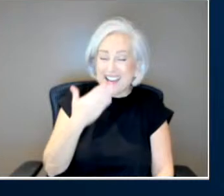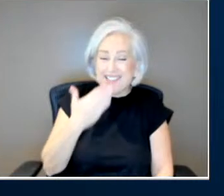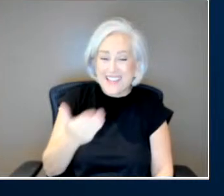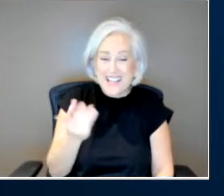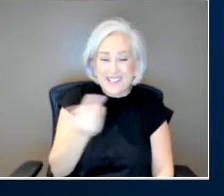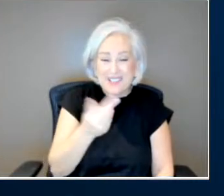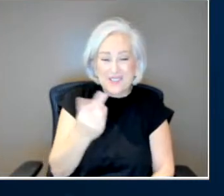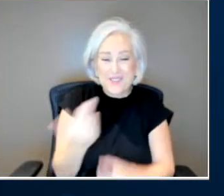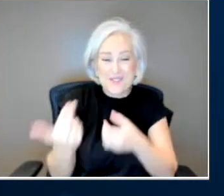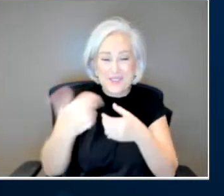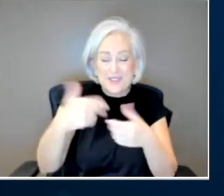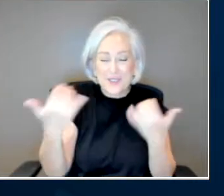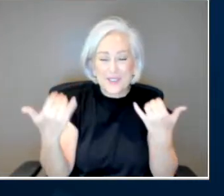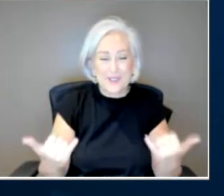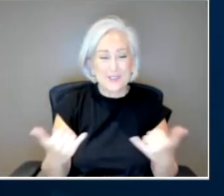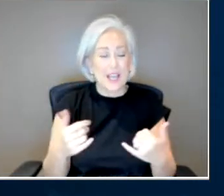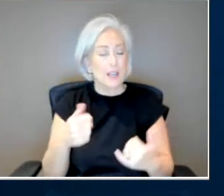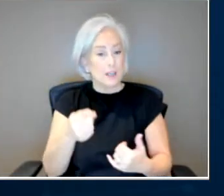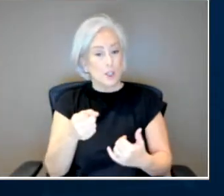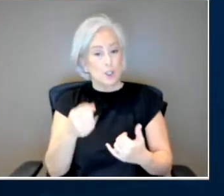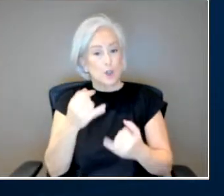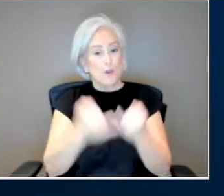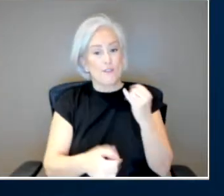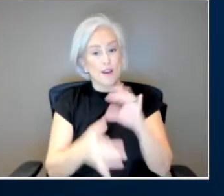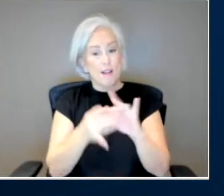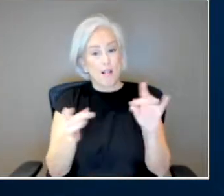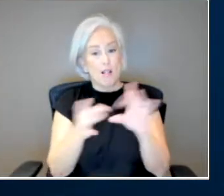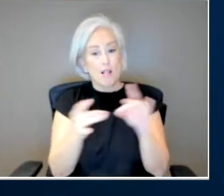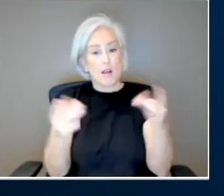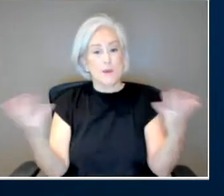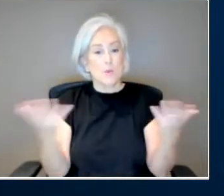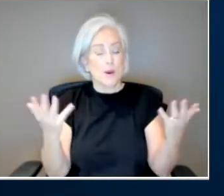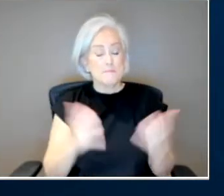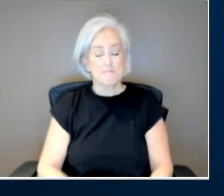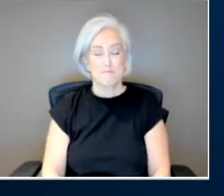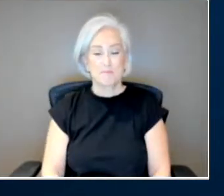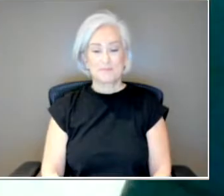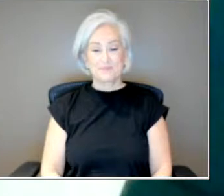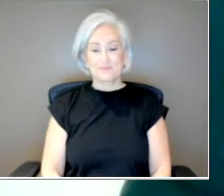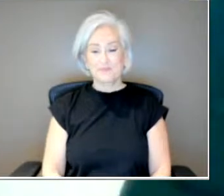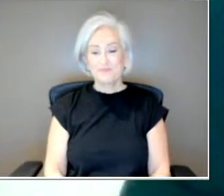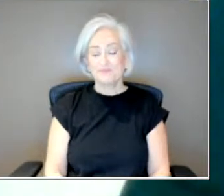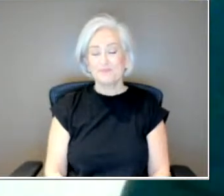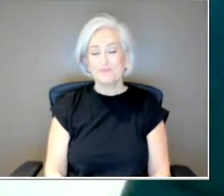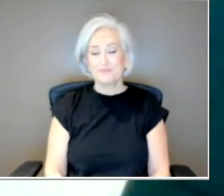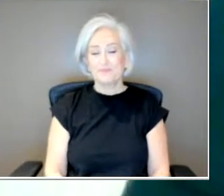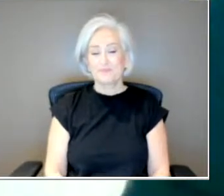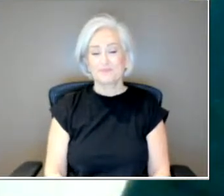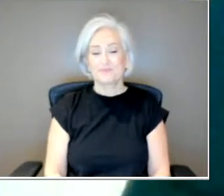this morning. What do you want the big takeaway to be from your story, Melissa?